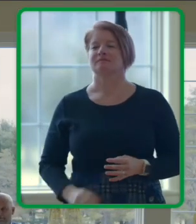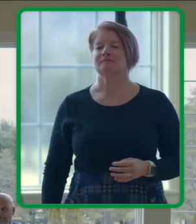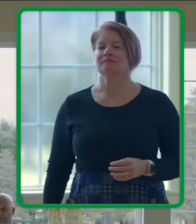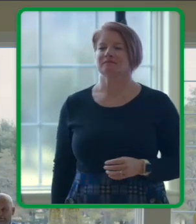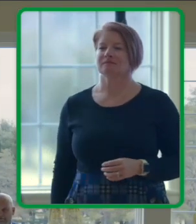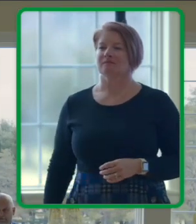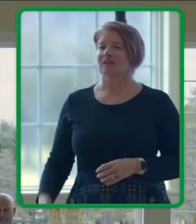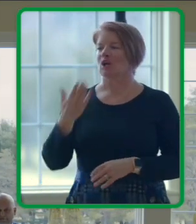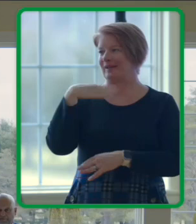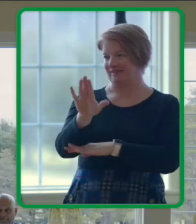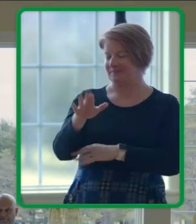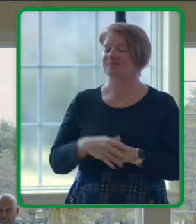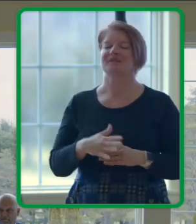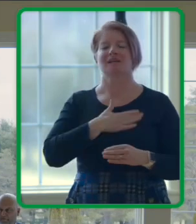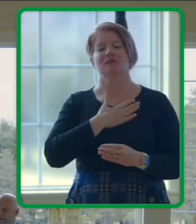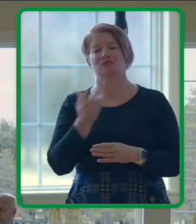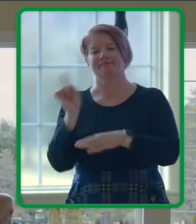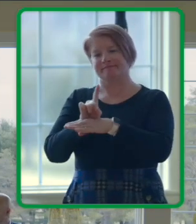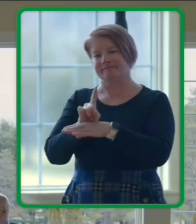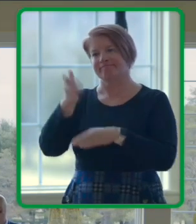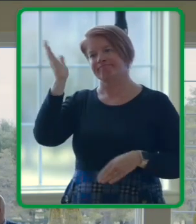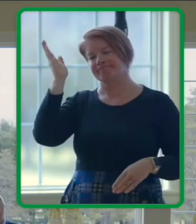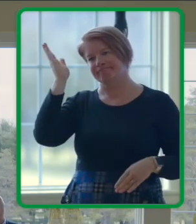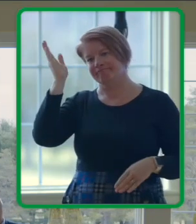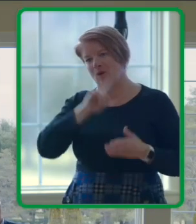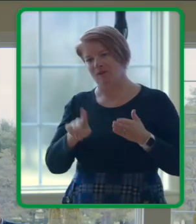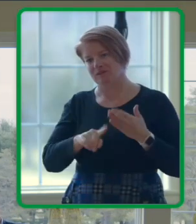Good evening. I'm happy to be here to present the audit report.